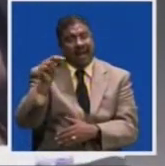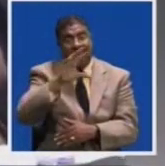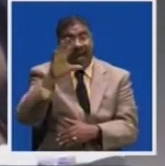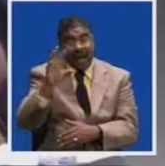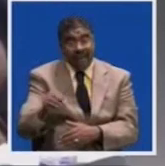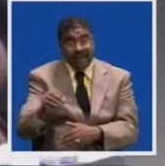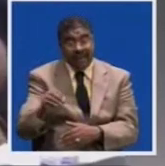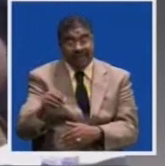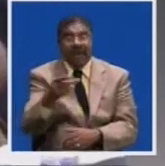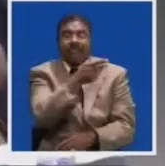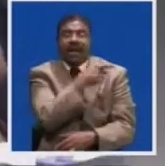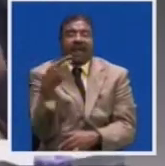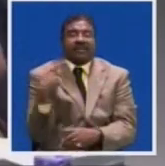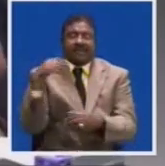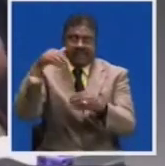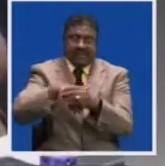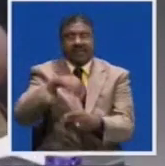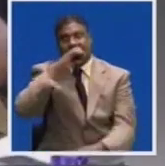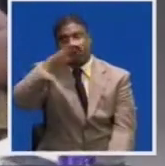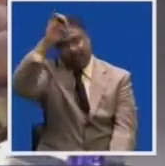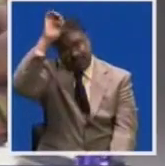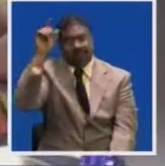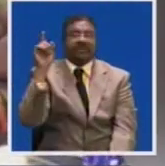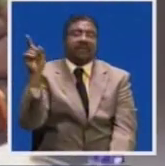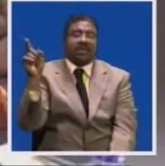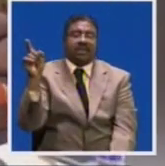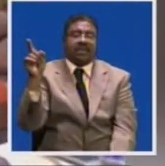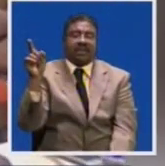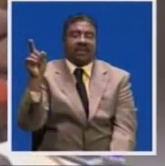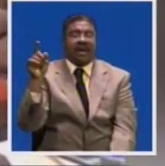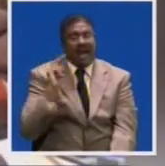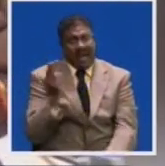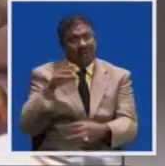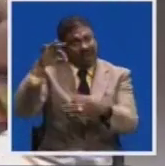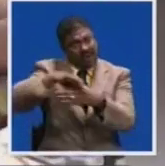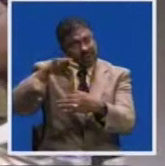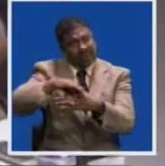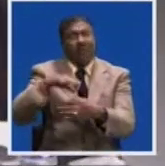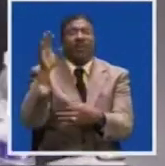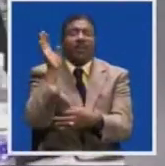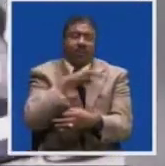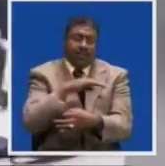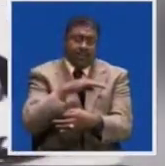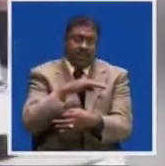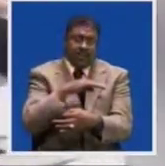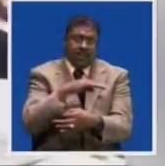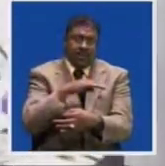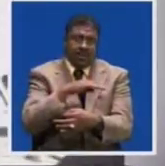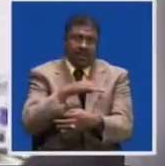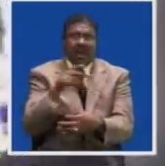Ethiopia. And we voted to move Pan-African Parliament to South